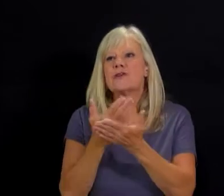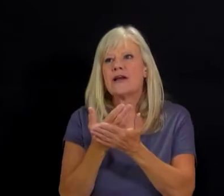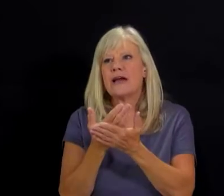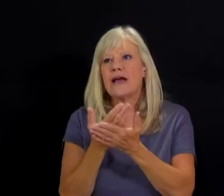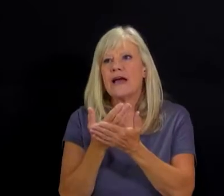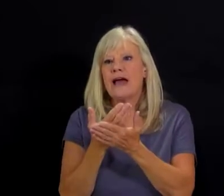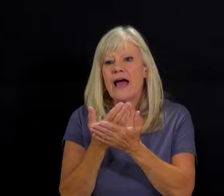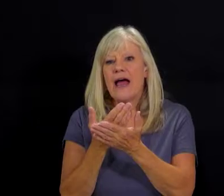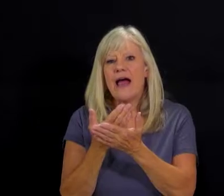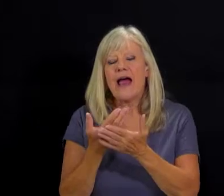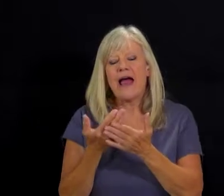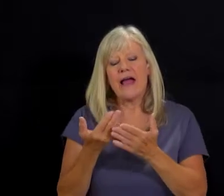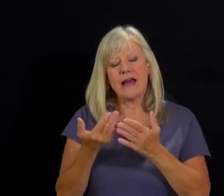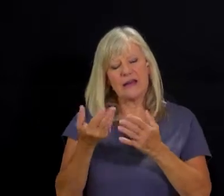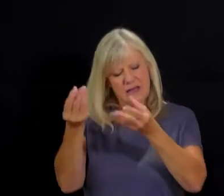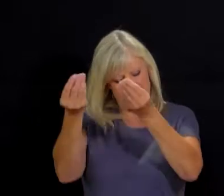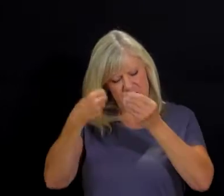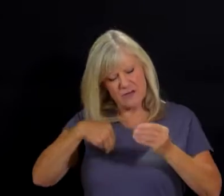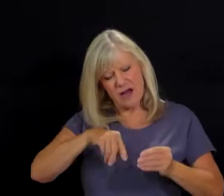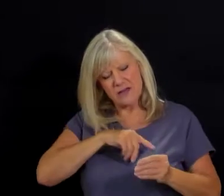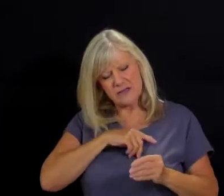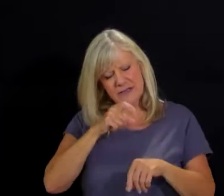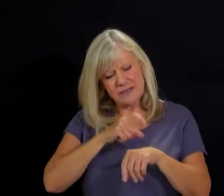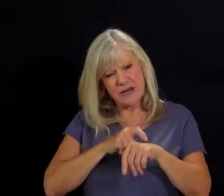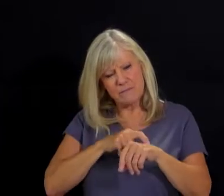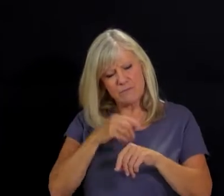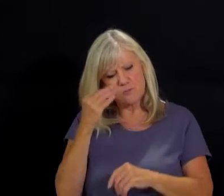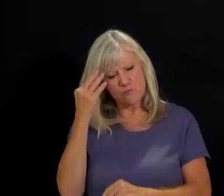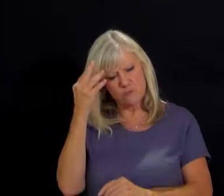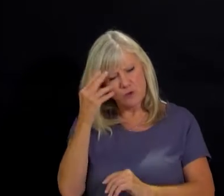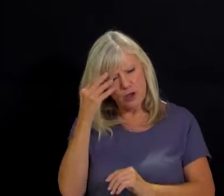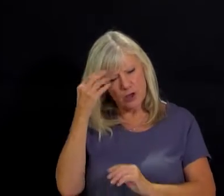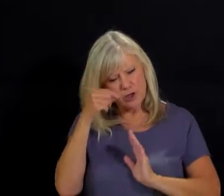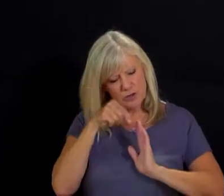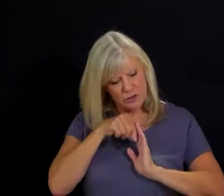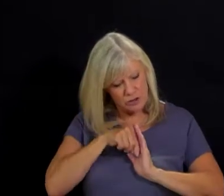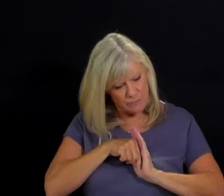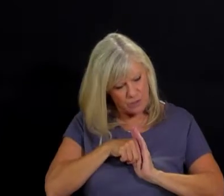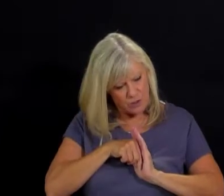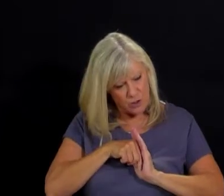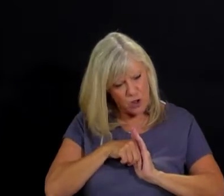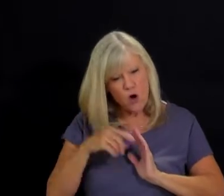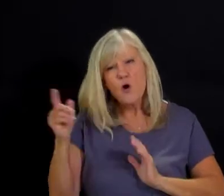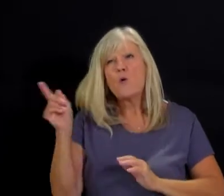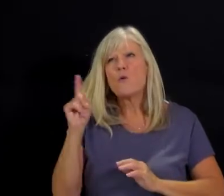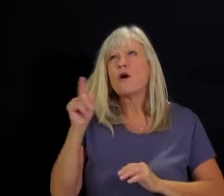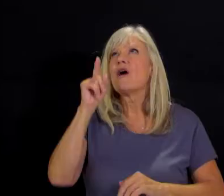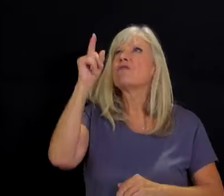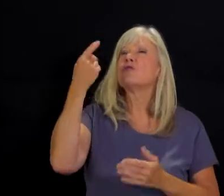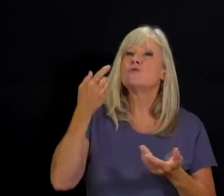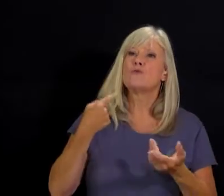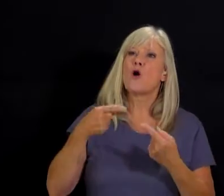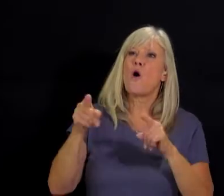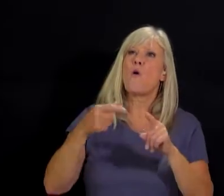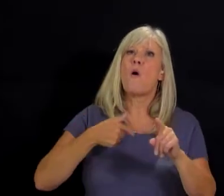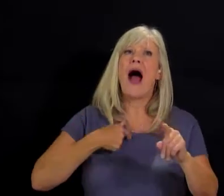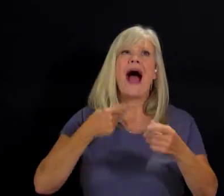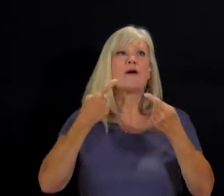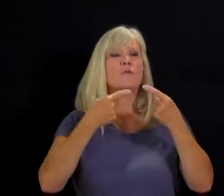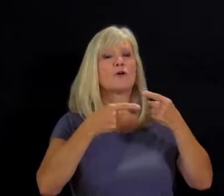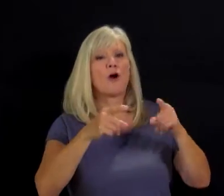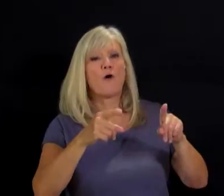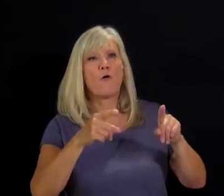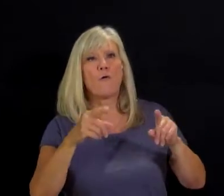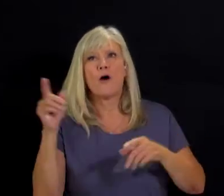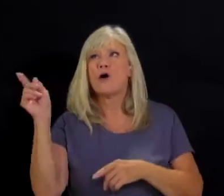deep reflection for us. Wherever you go, I will go. Wherever